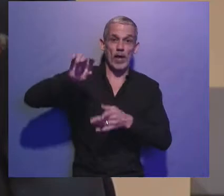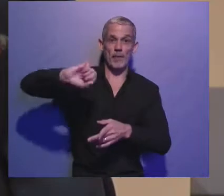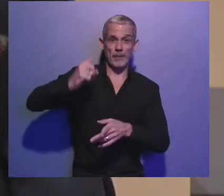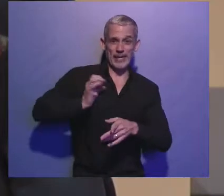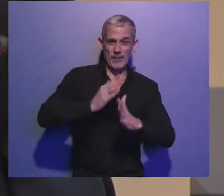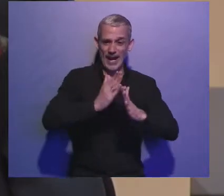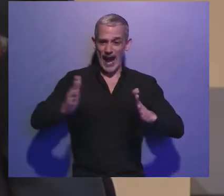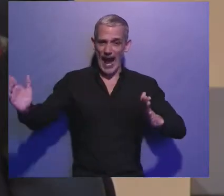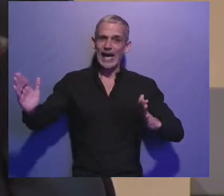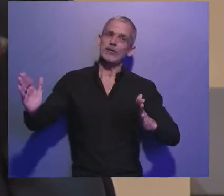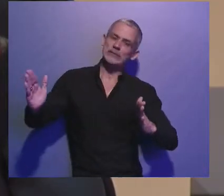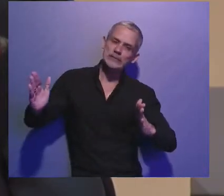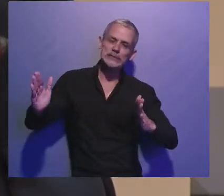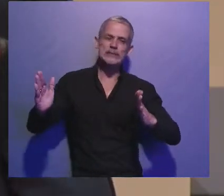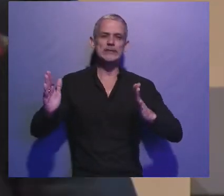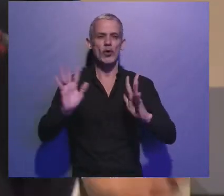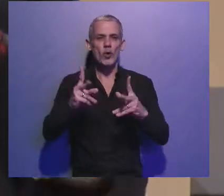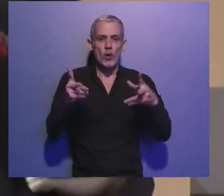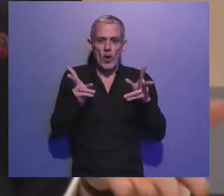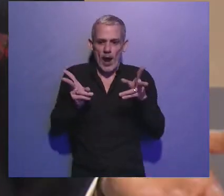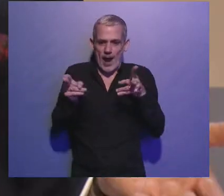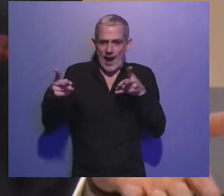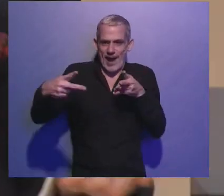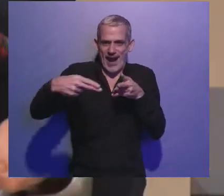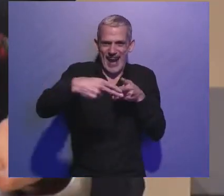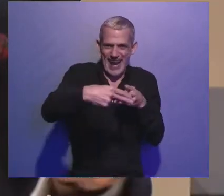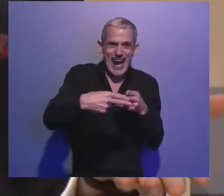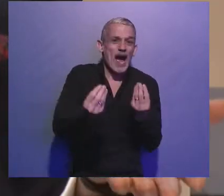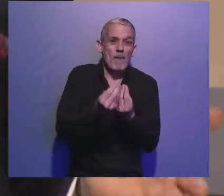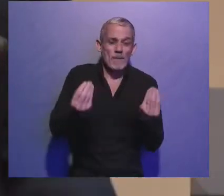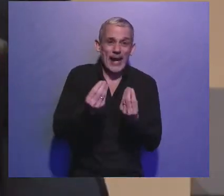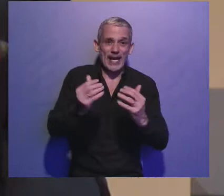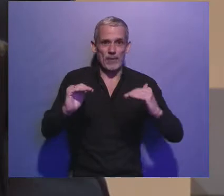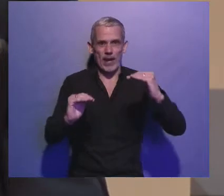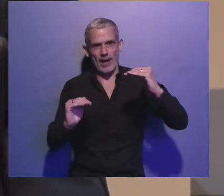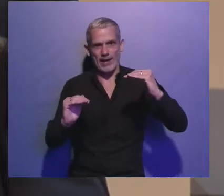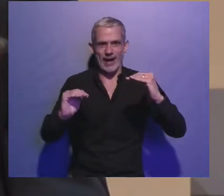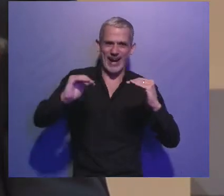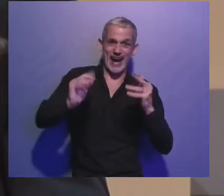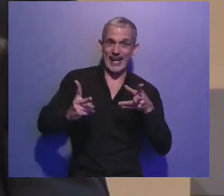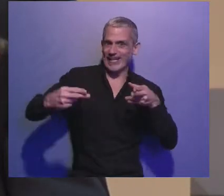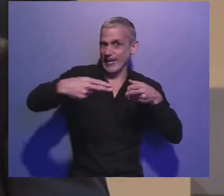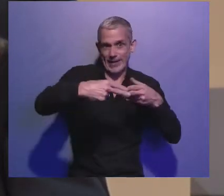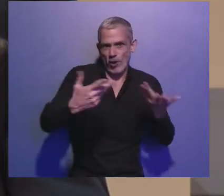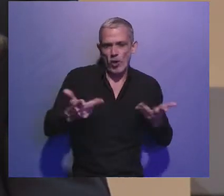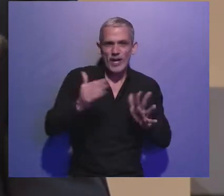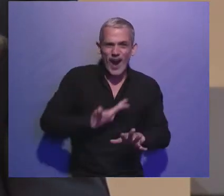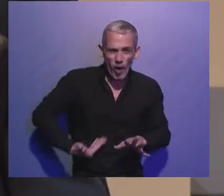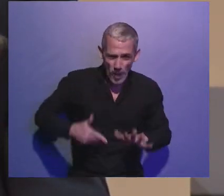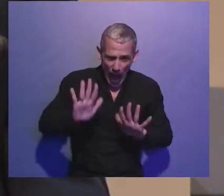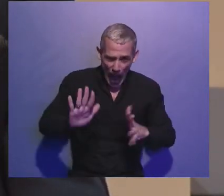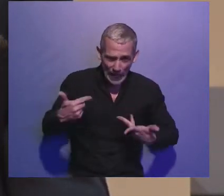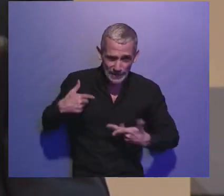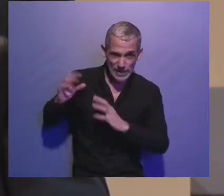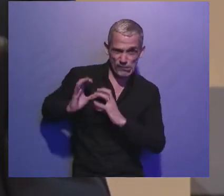So this was the first year in which we could reduce expenditure in order